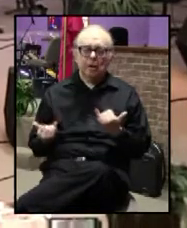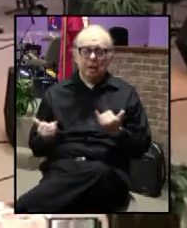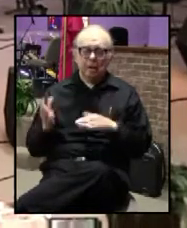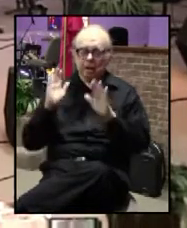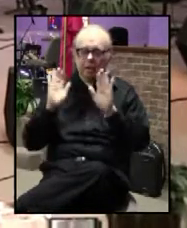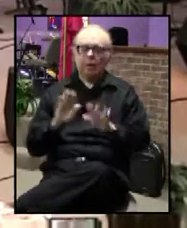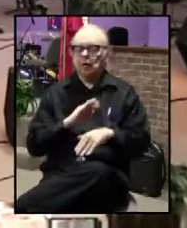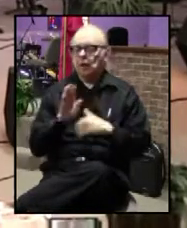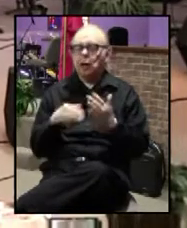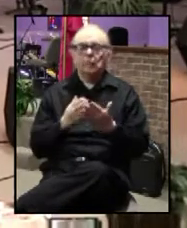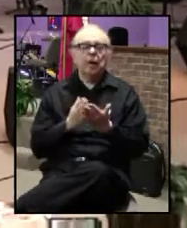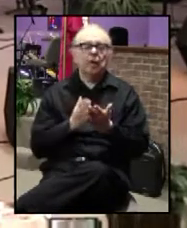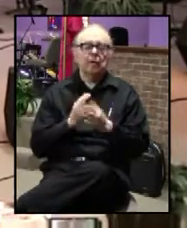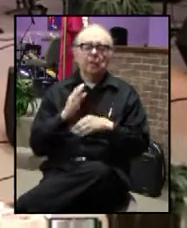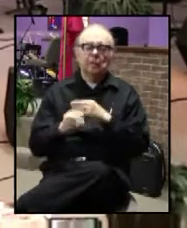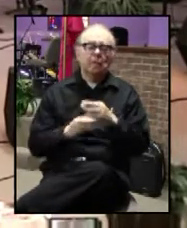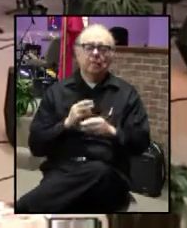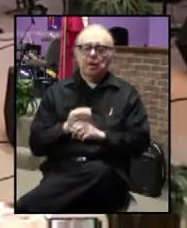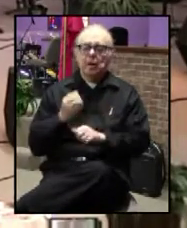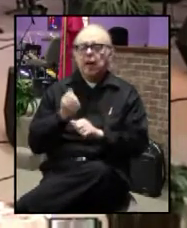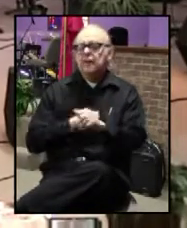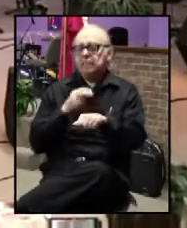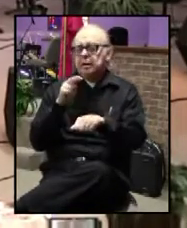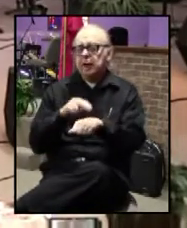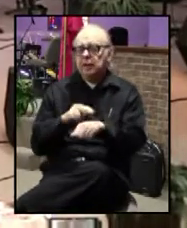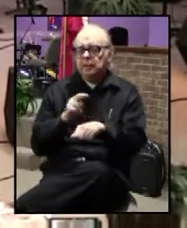all across the world, in